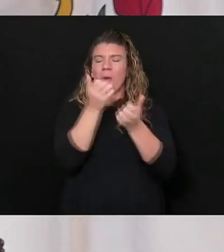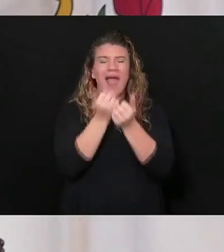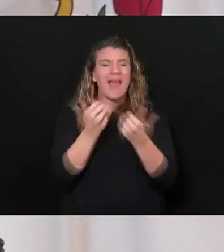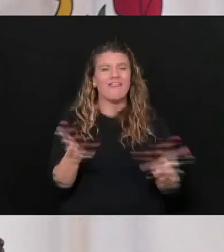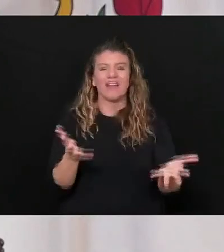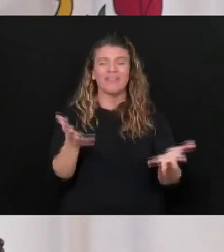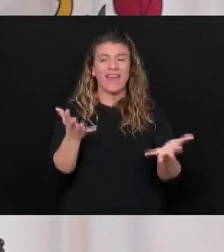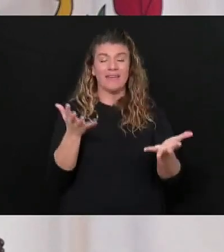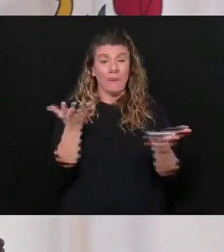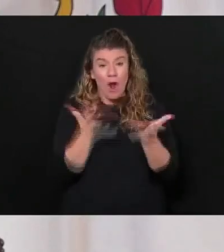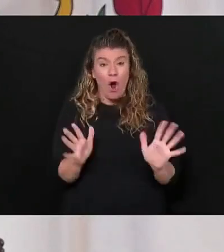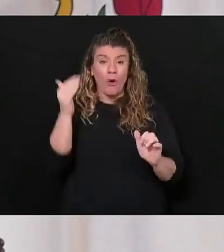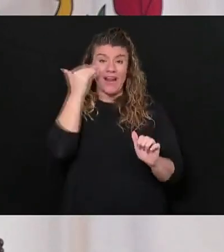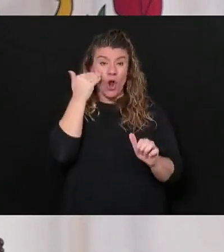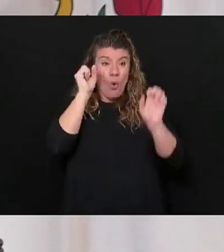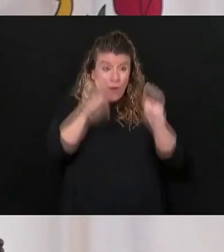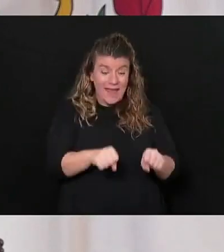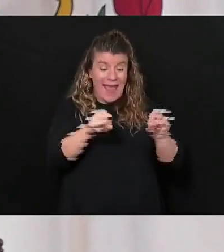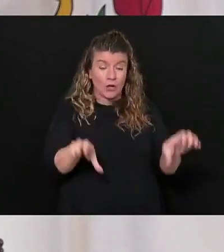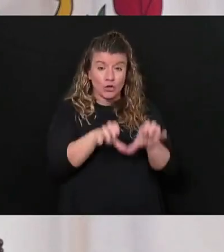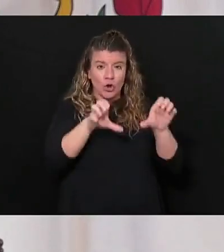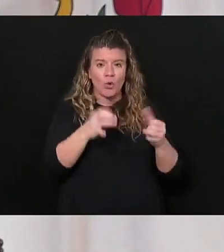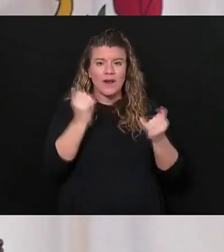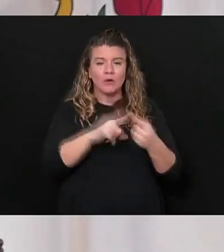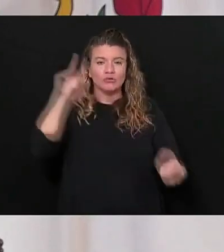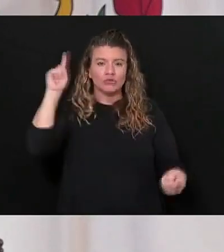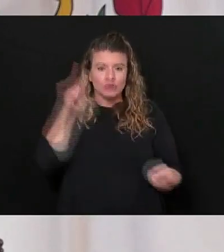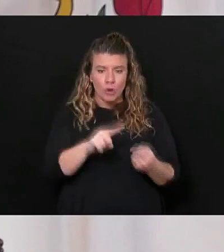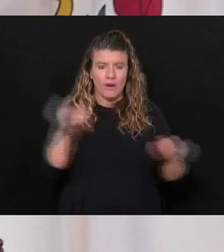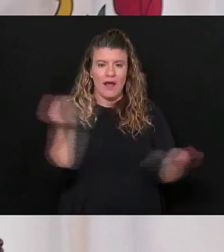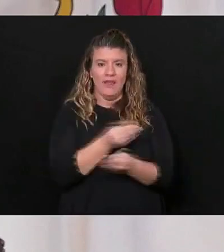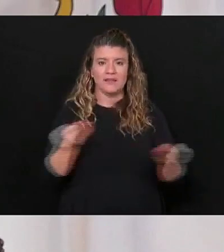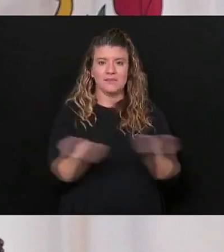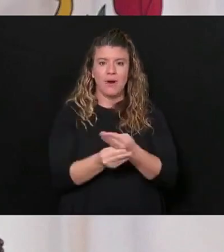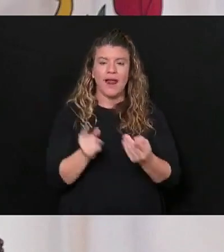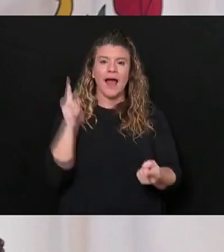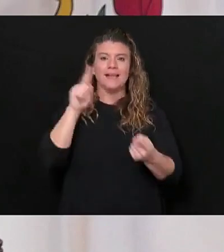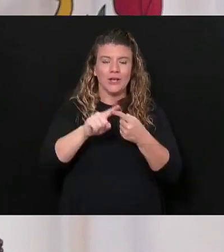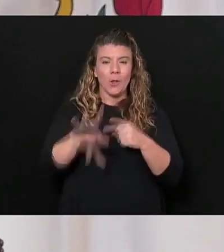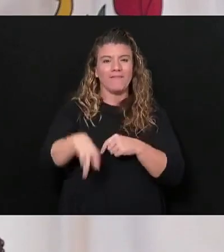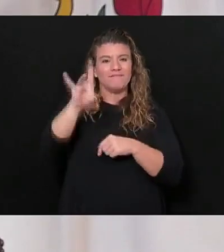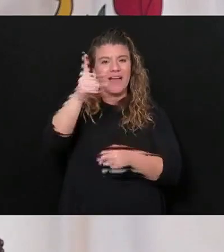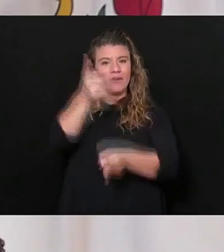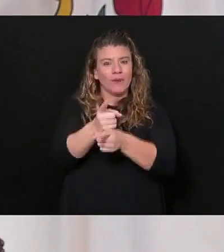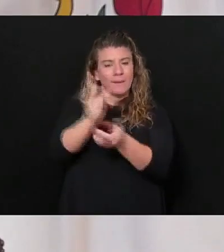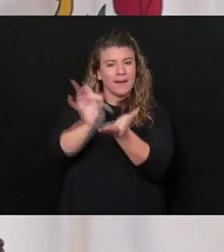out there available to us to try to slow this thing down until we get to the vaccine.